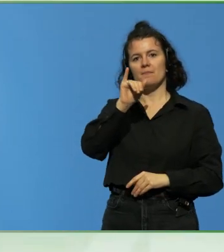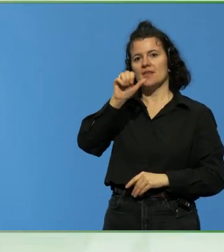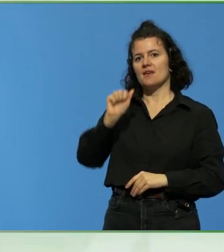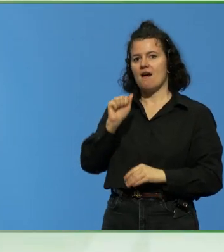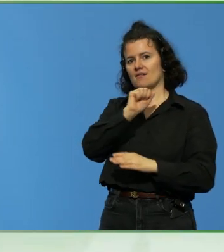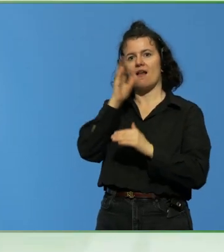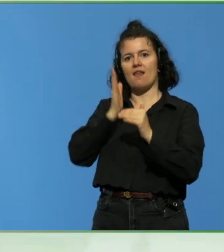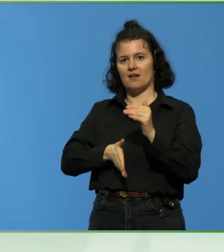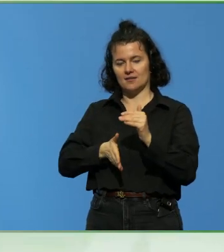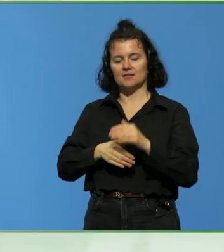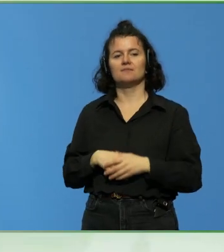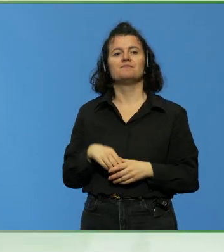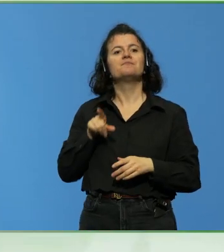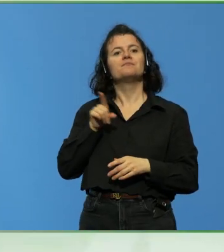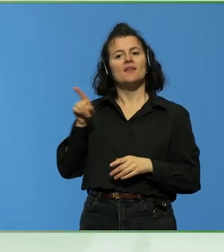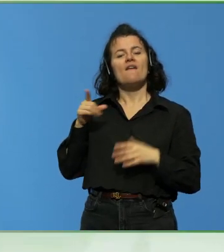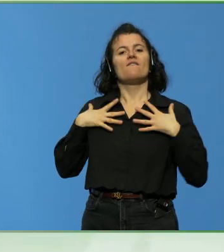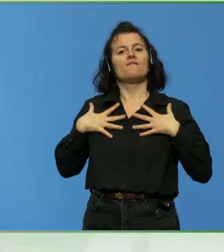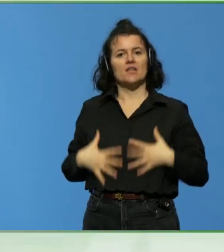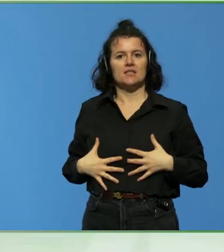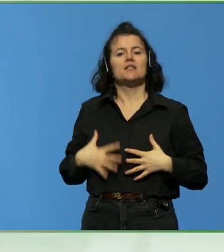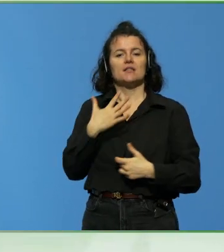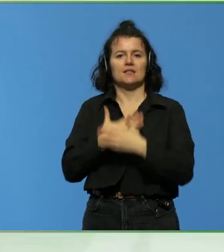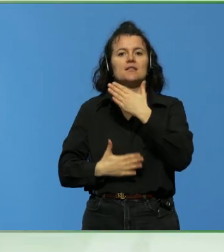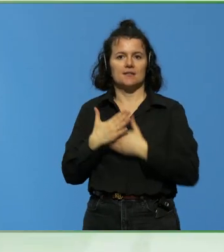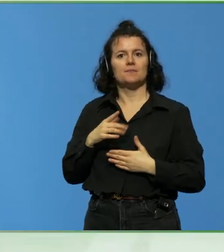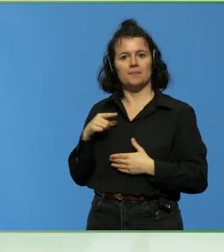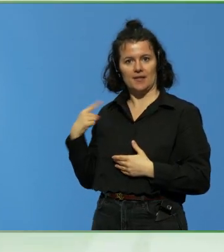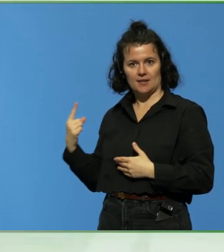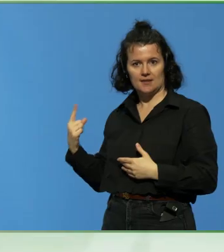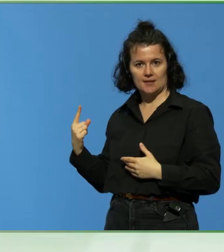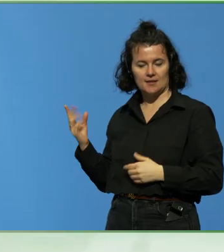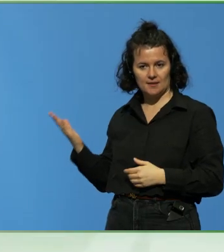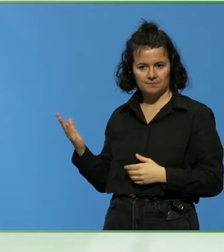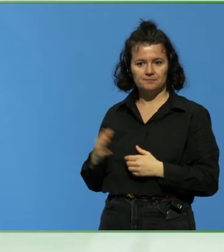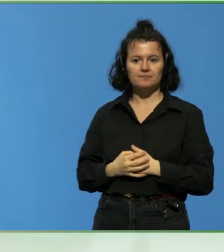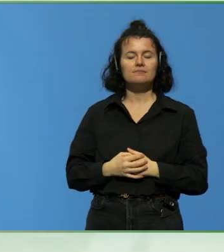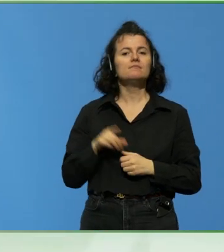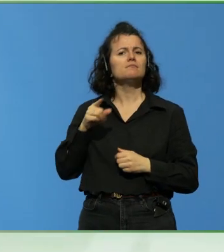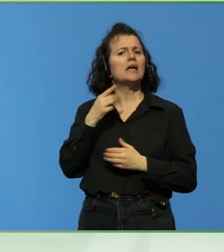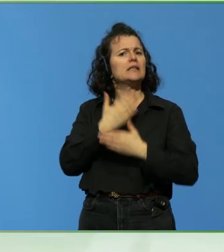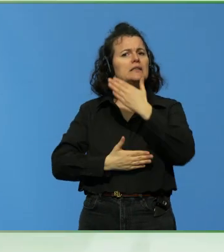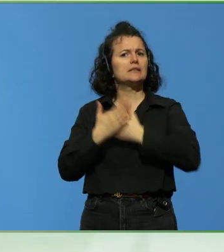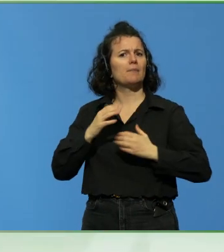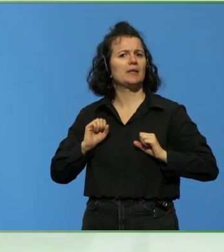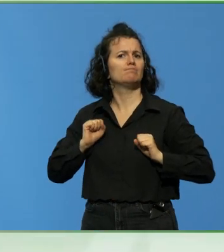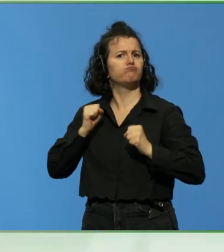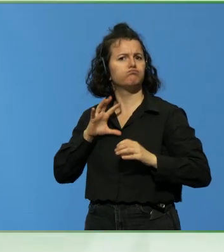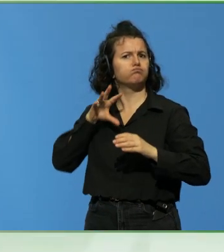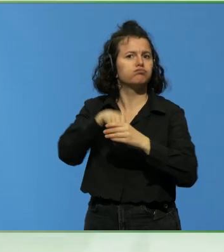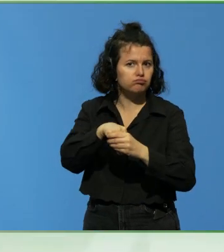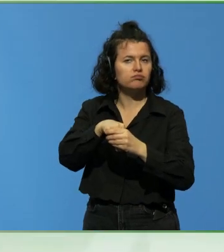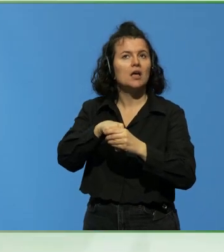experience with physical disability herself. She has been engaged in the activities of the disability movement since